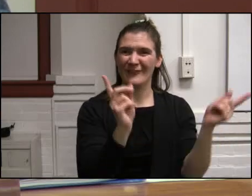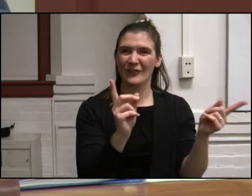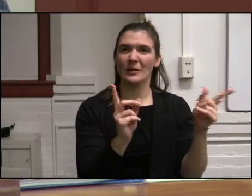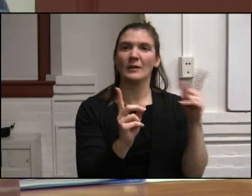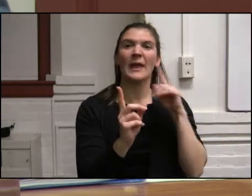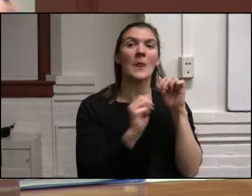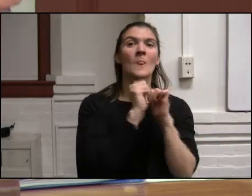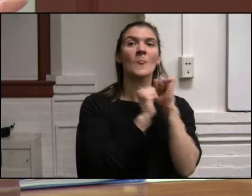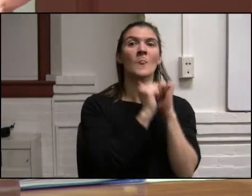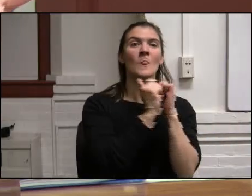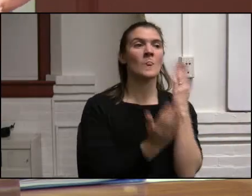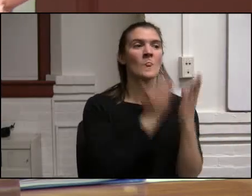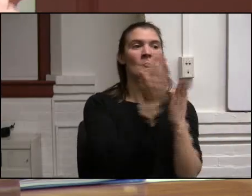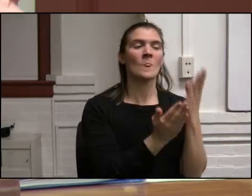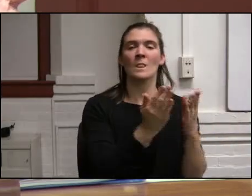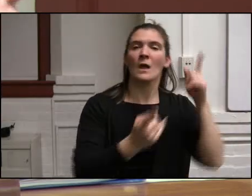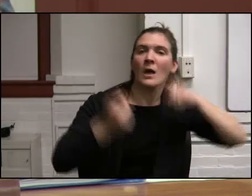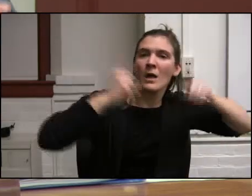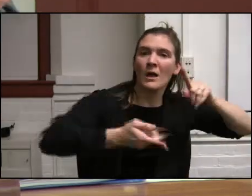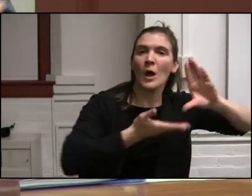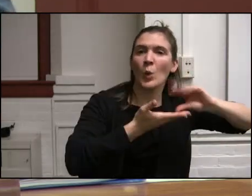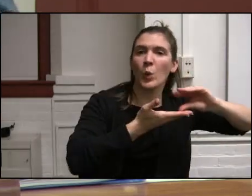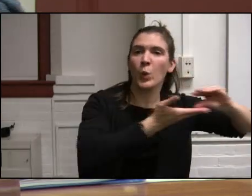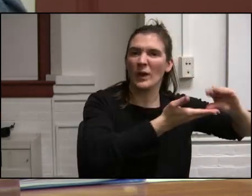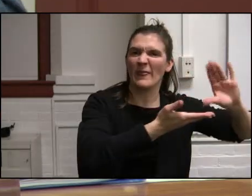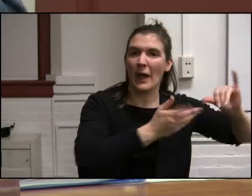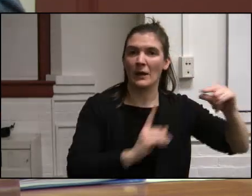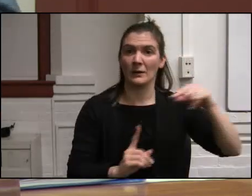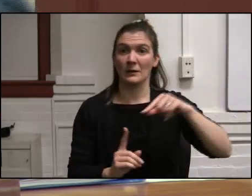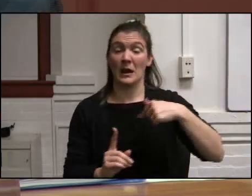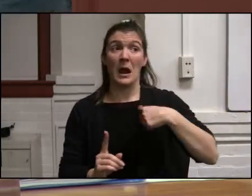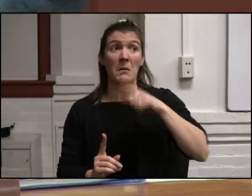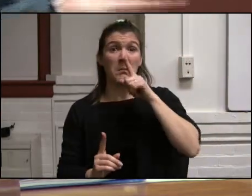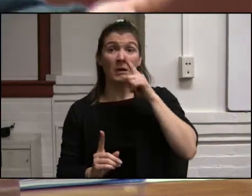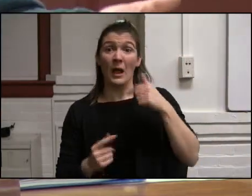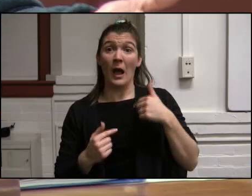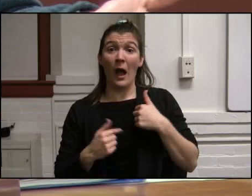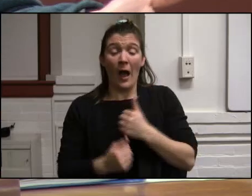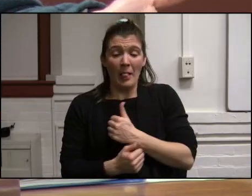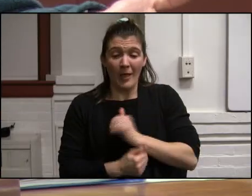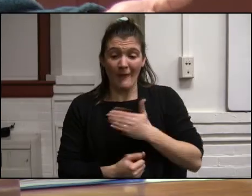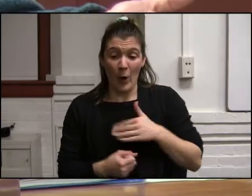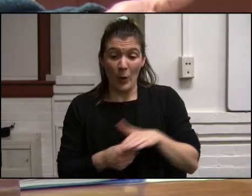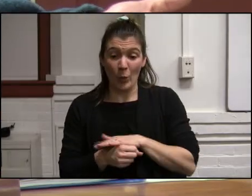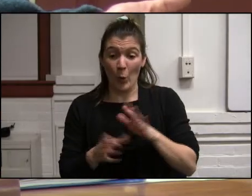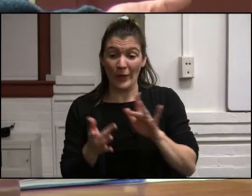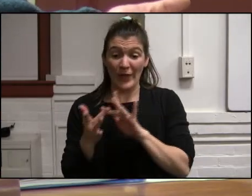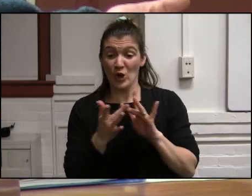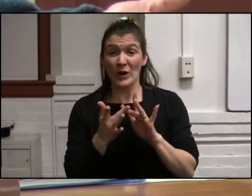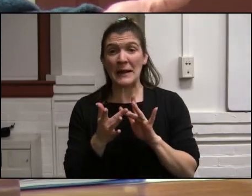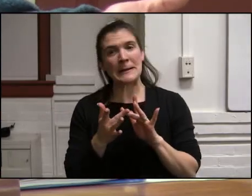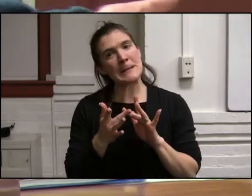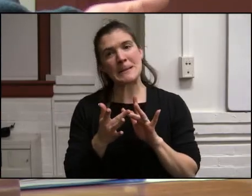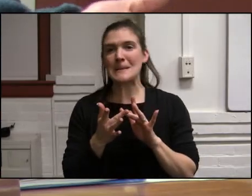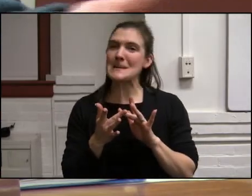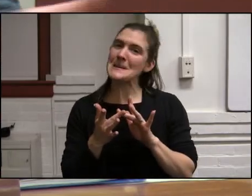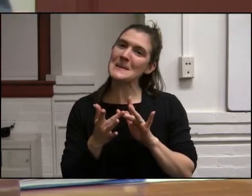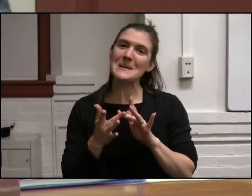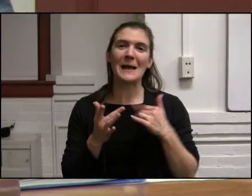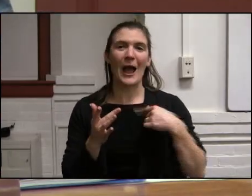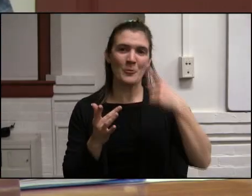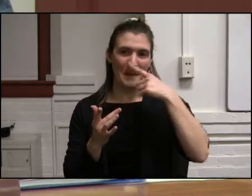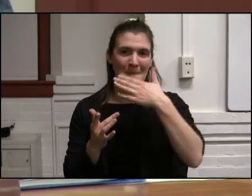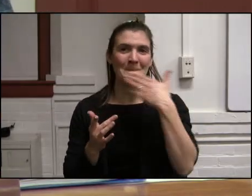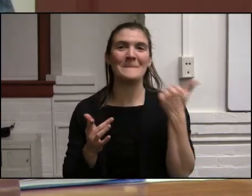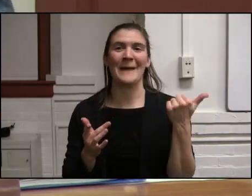able to offer deals that they wouldn't typically. And, you know, I'm not saying that I'm in love with our local internet providers as things stand. I would love for a